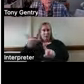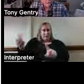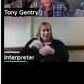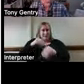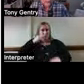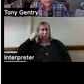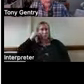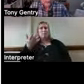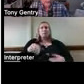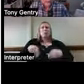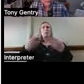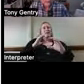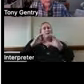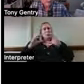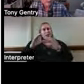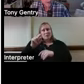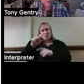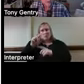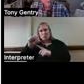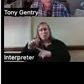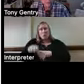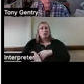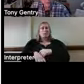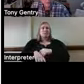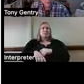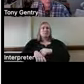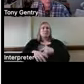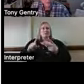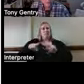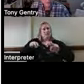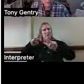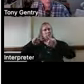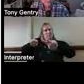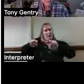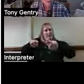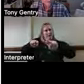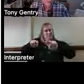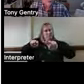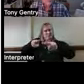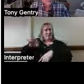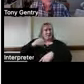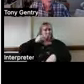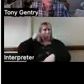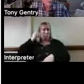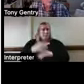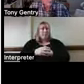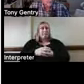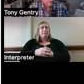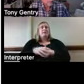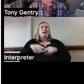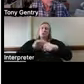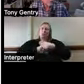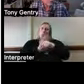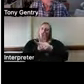tools, including passive occupant monitoring. And as we've all been learning during the COVID epidemic,